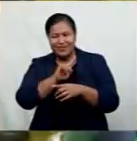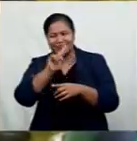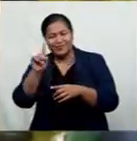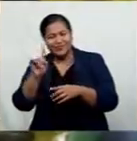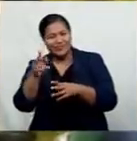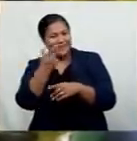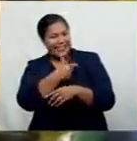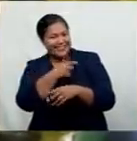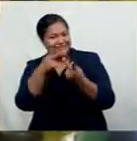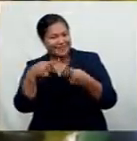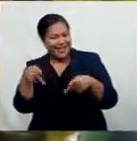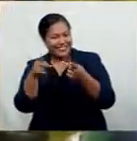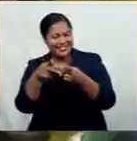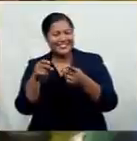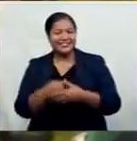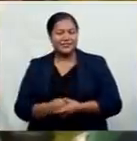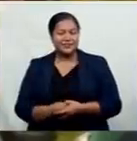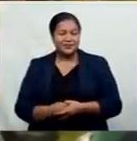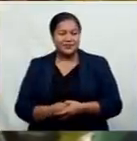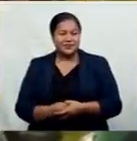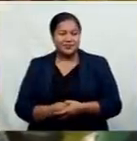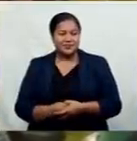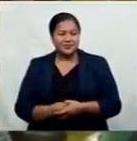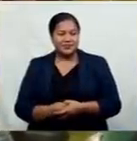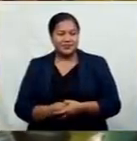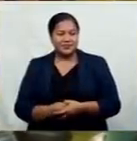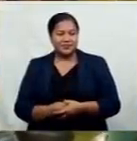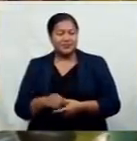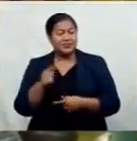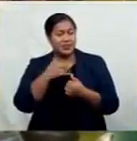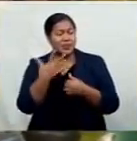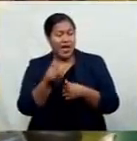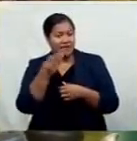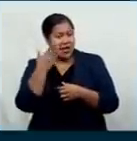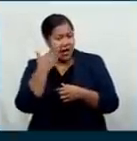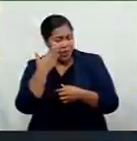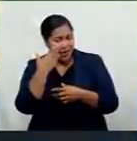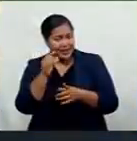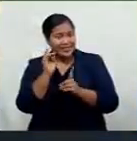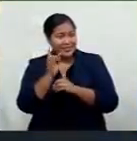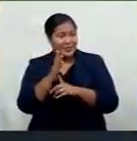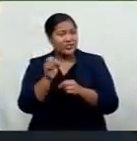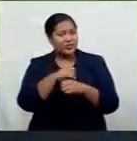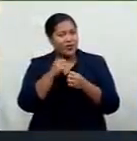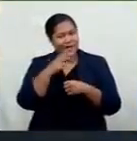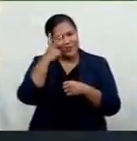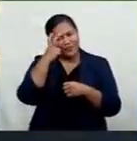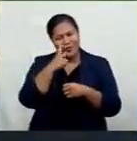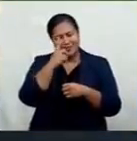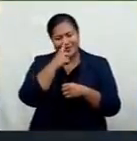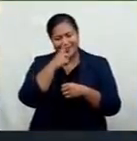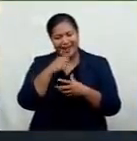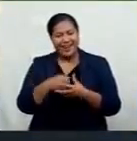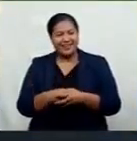into vaccination venues. Carry out this awareness, especially to our elderly.